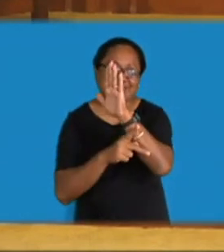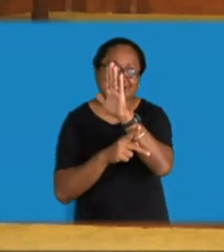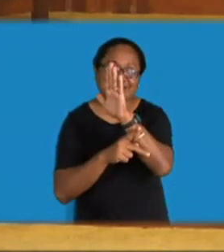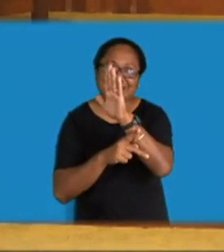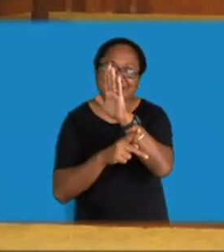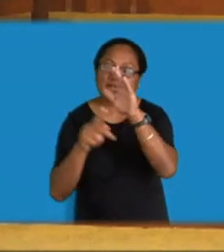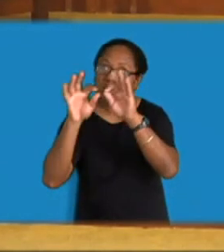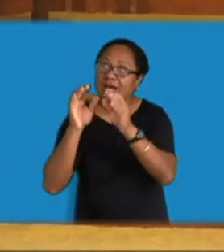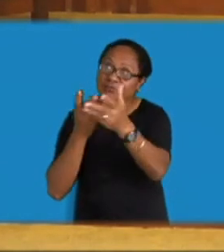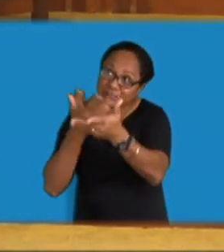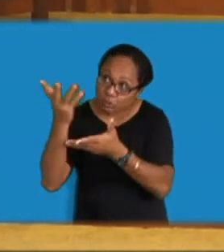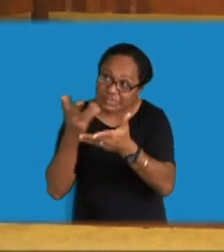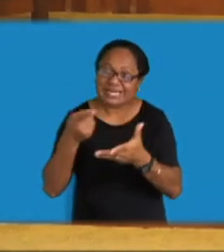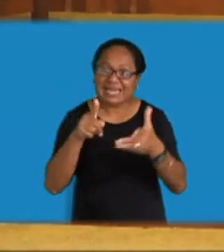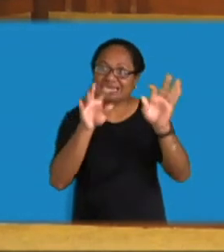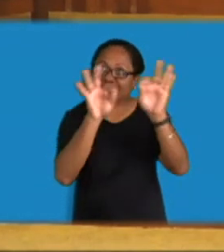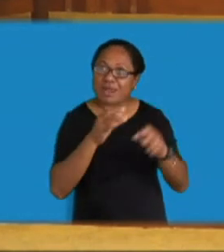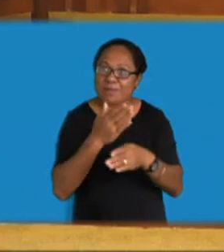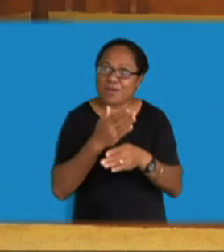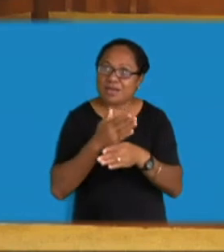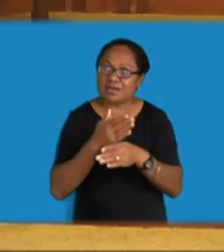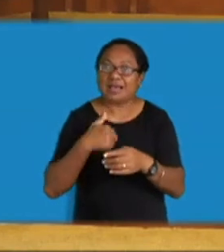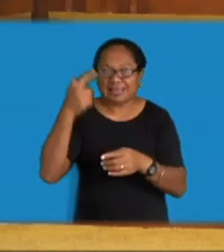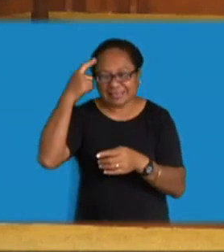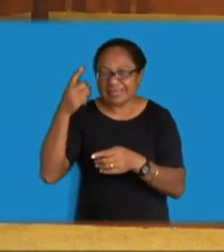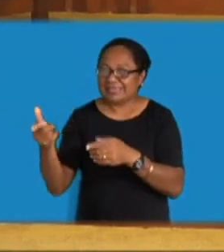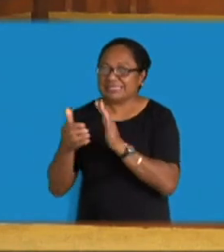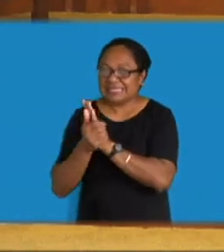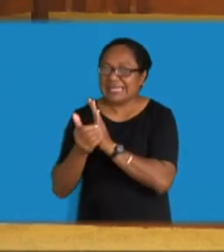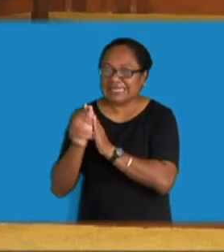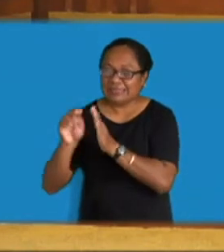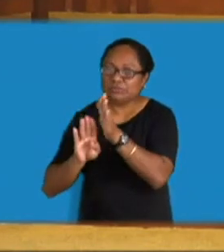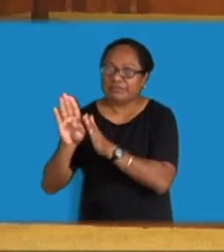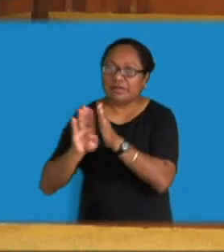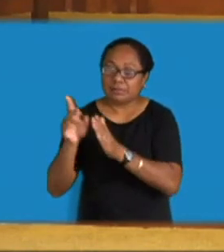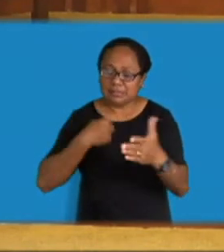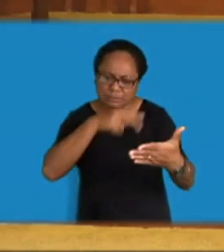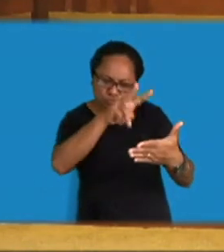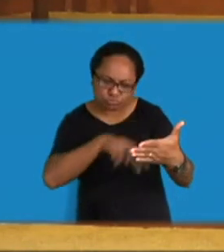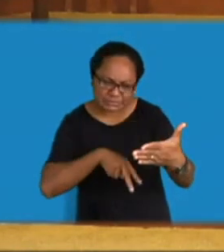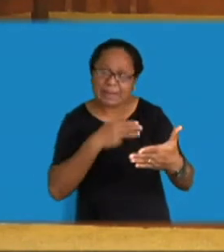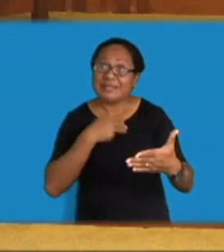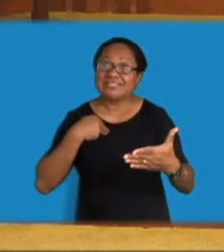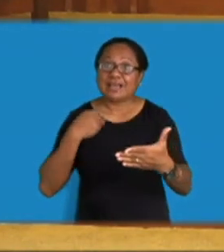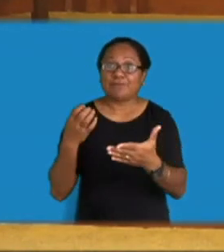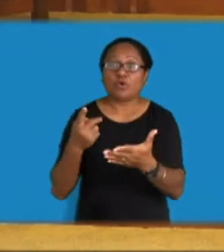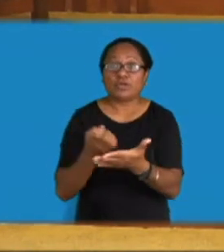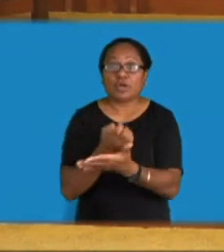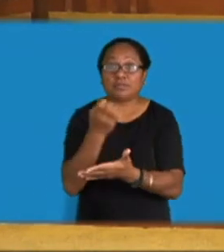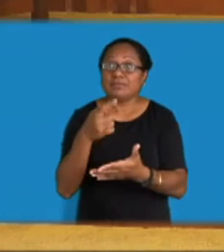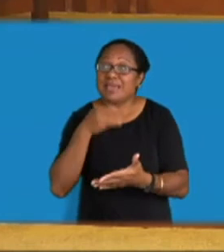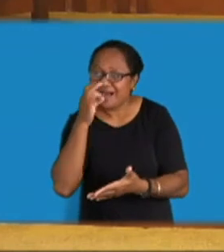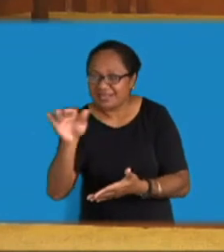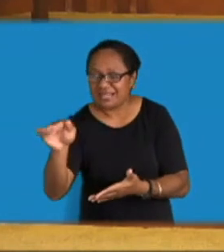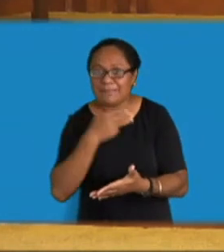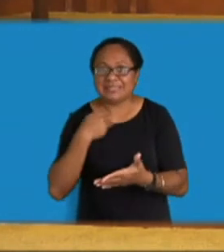Trade negotiations. I think there is a failing capacity, and also I would urge the Honourable Minister for Economy to